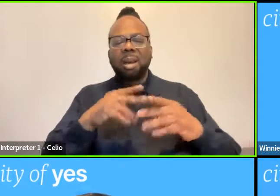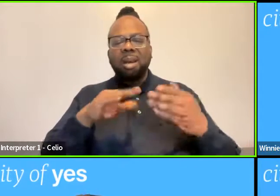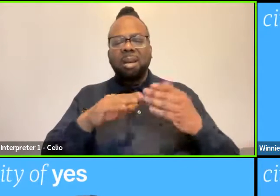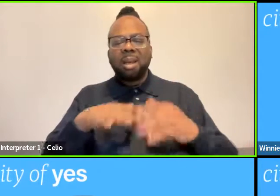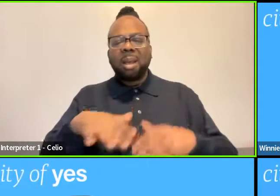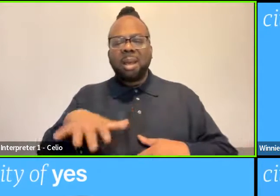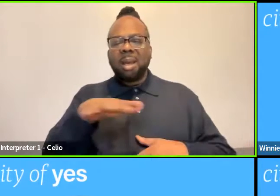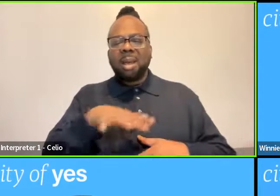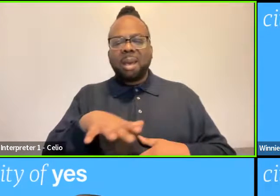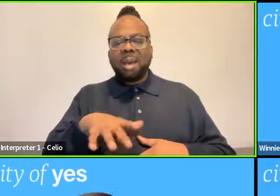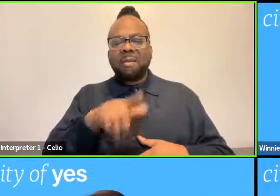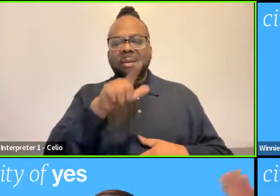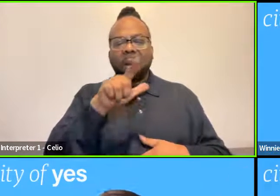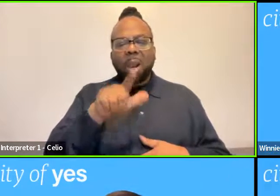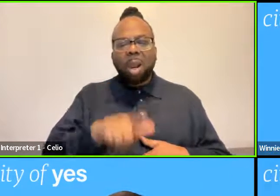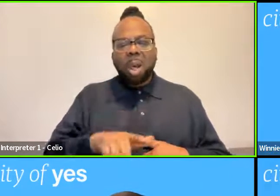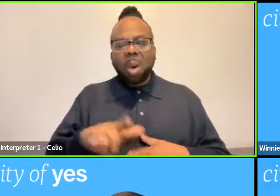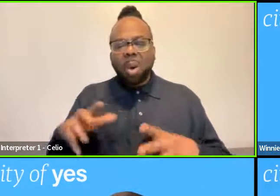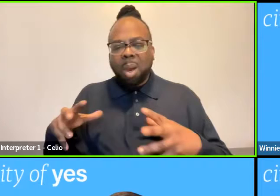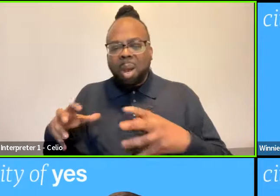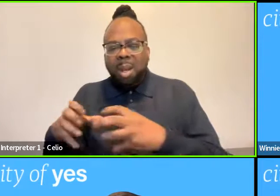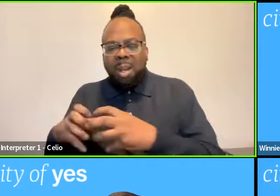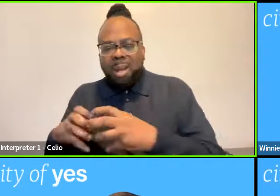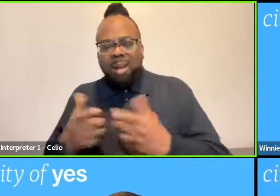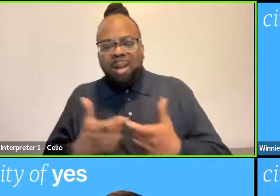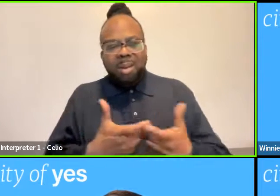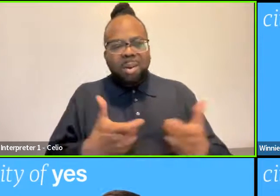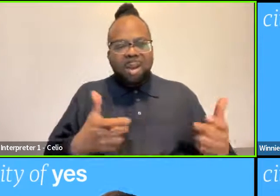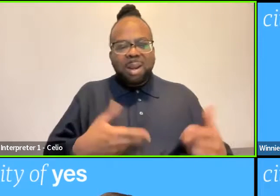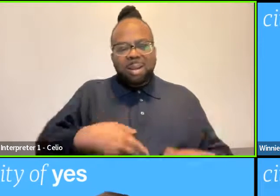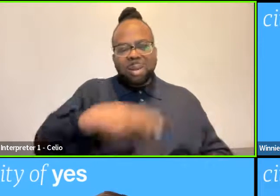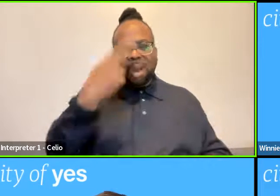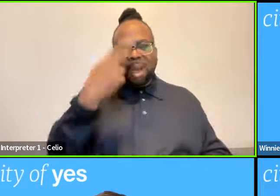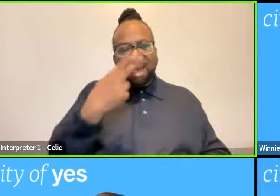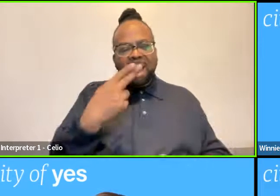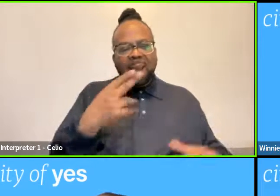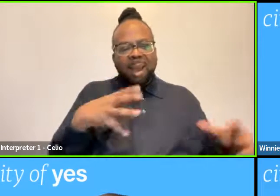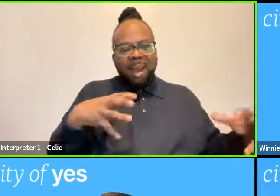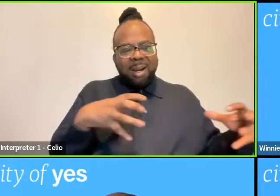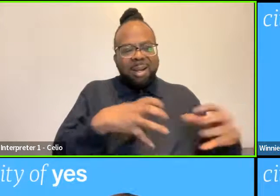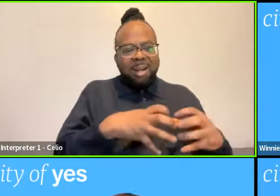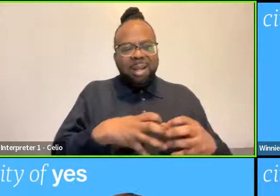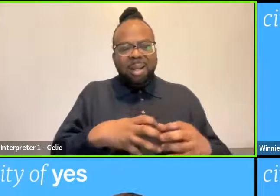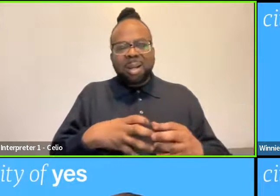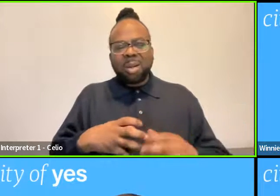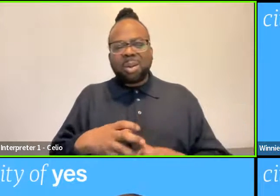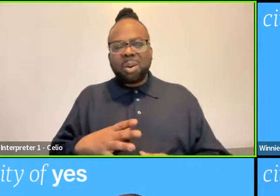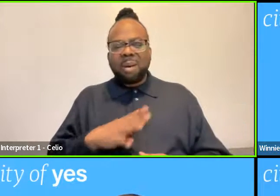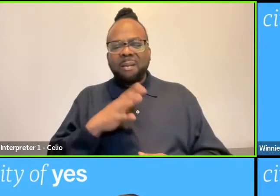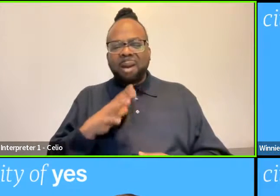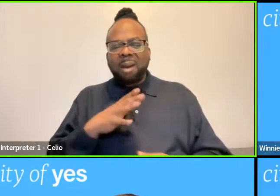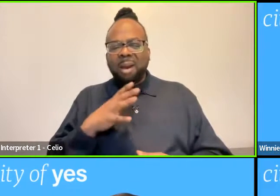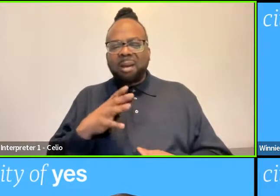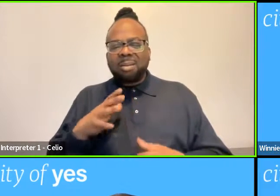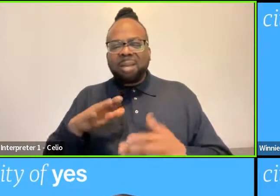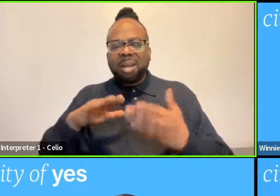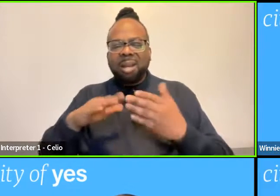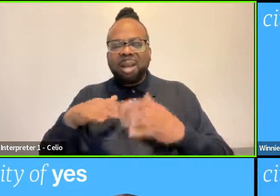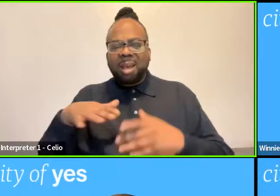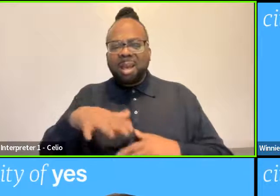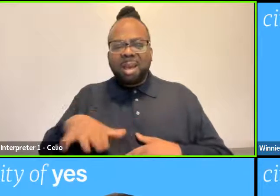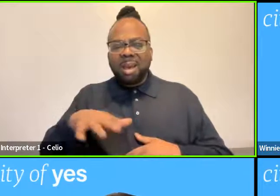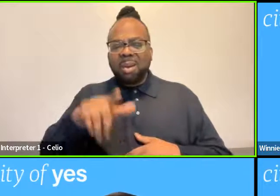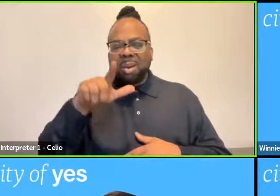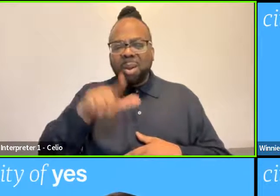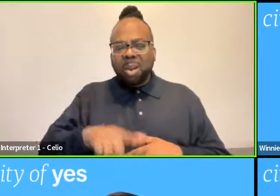from low density areas to high density areas, from wealthy neighborhoods to lower income